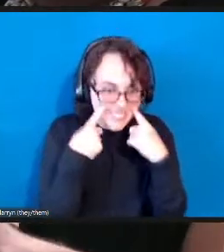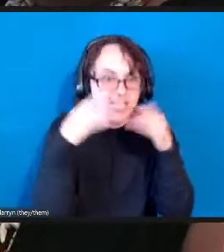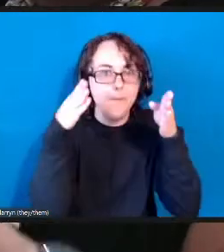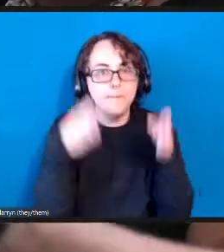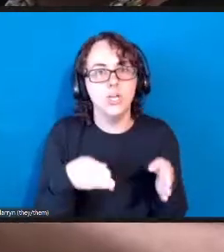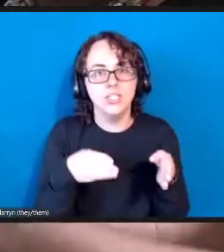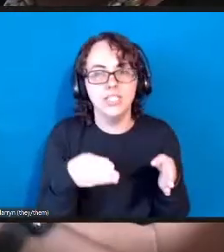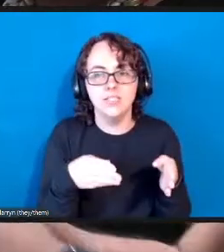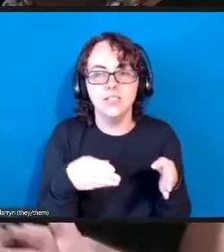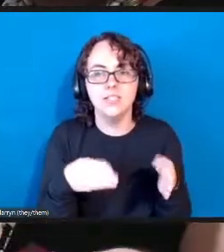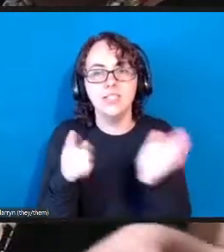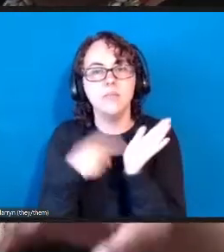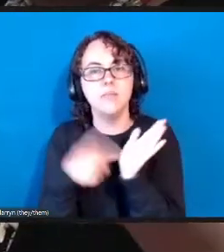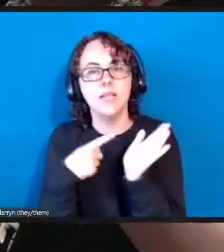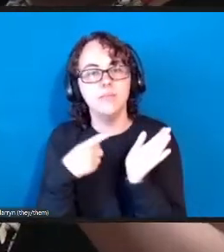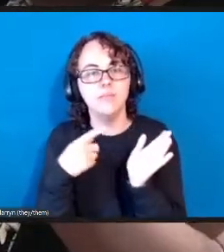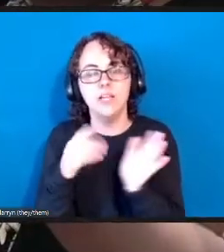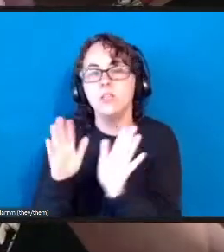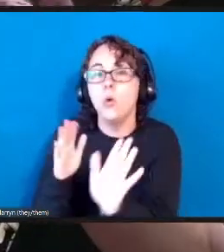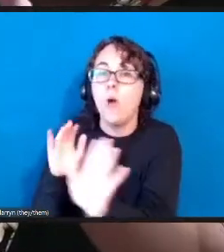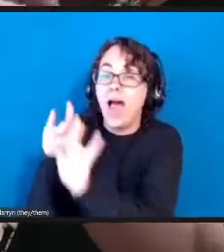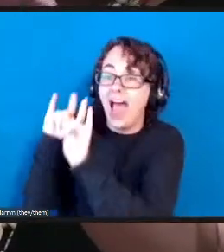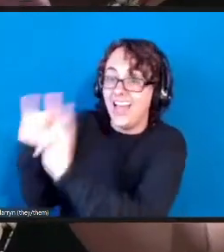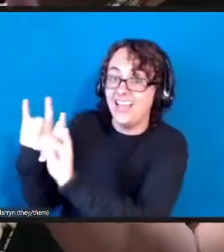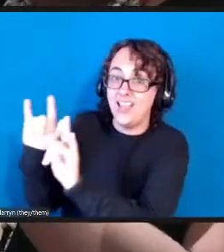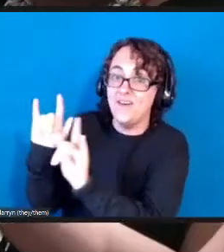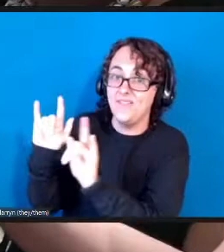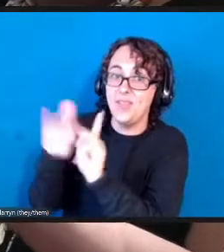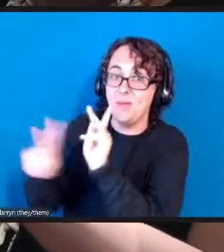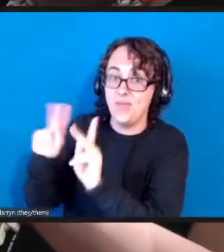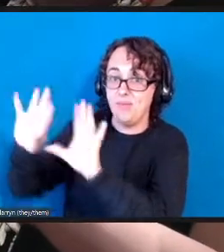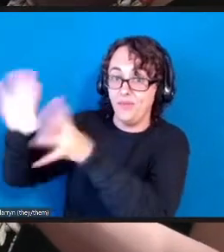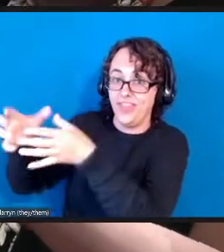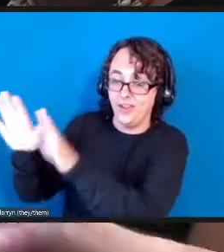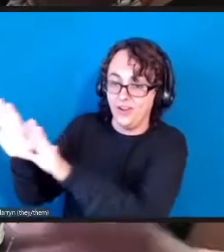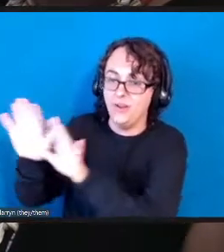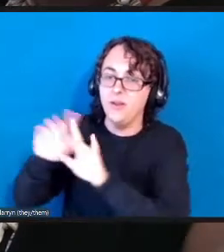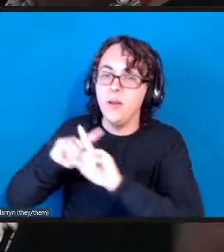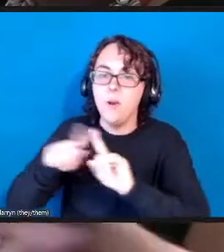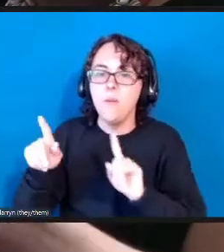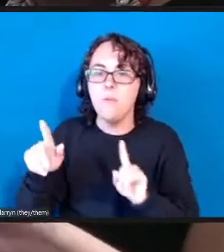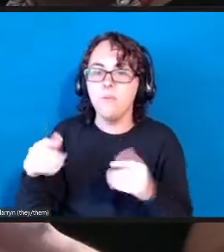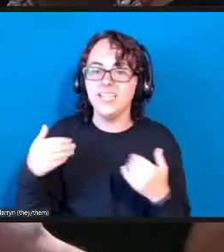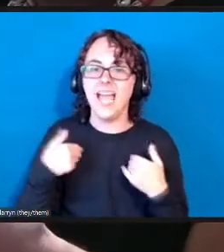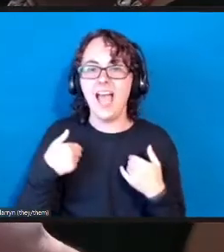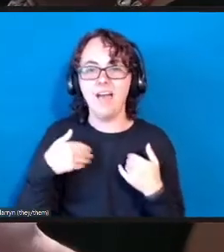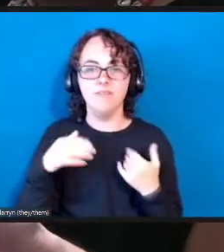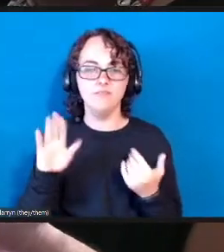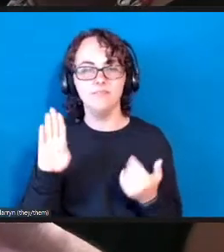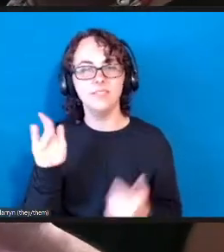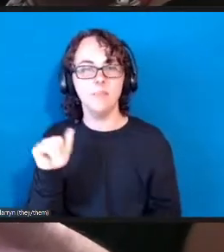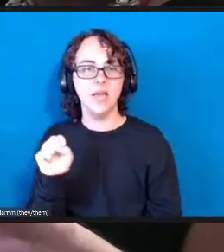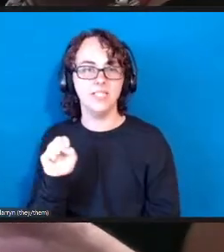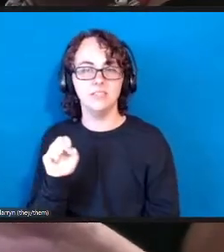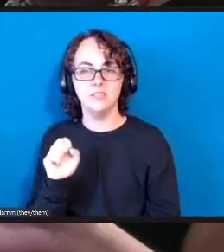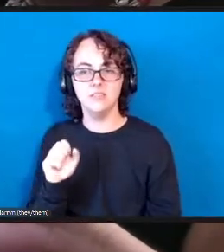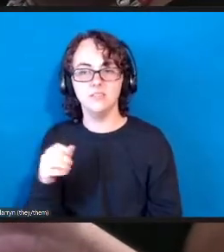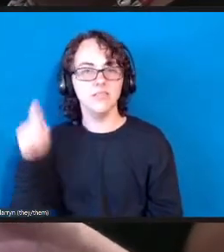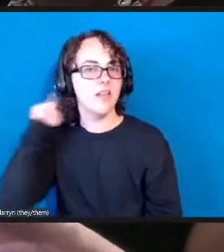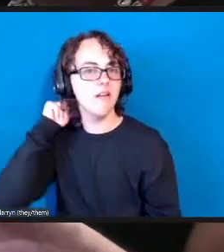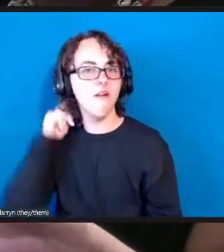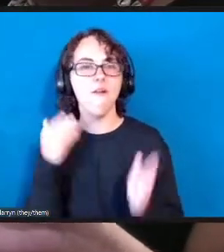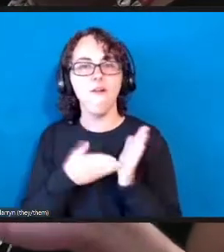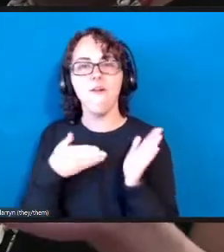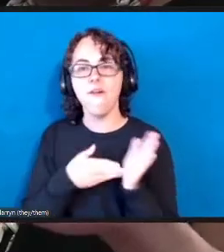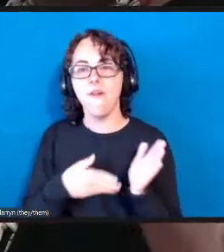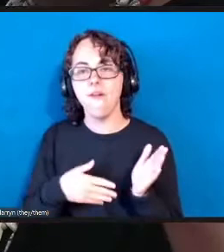my friends at YSD. But you know, those kind of classes, elitist biases, often then erase all the possibilities of what can be